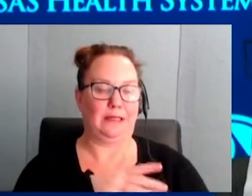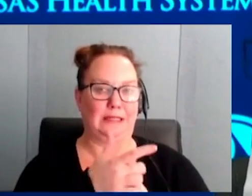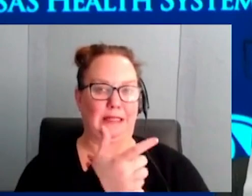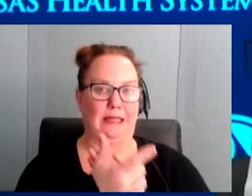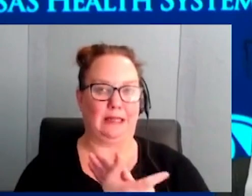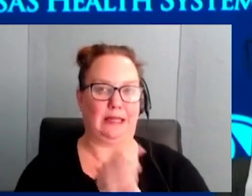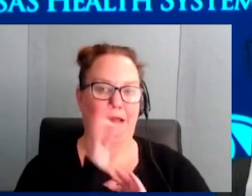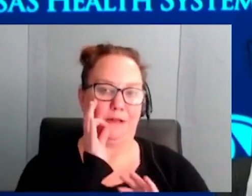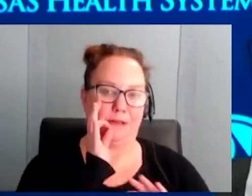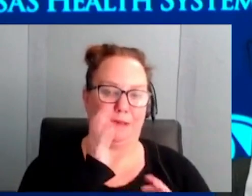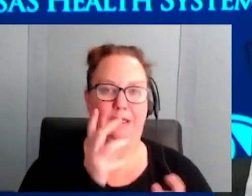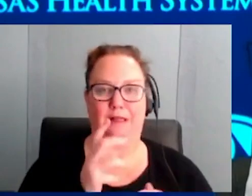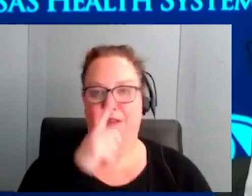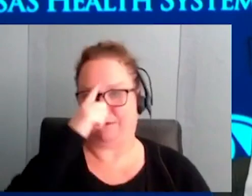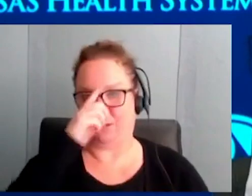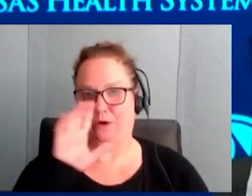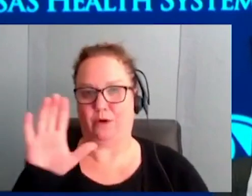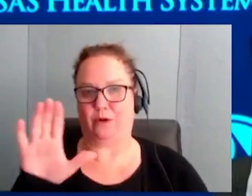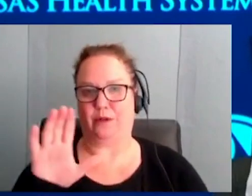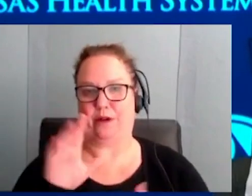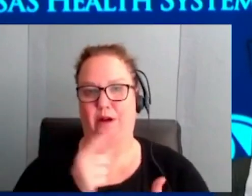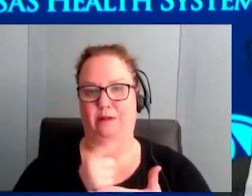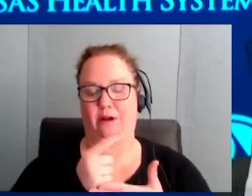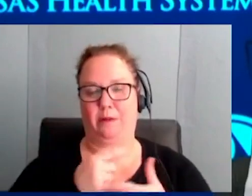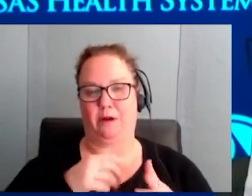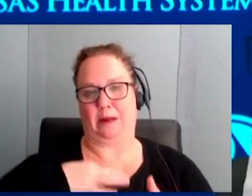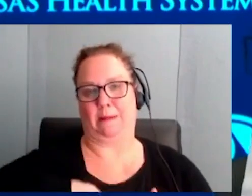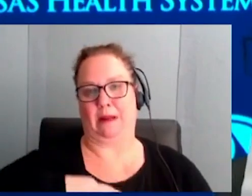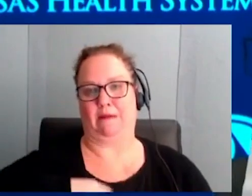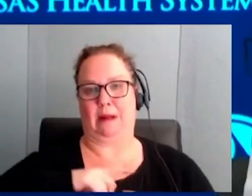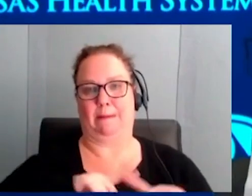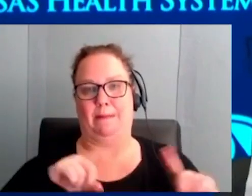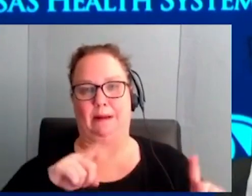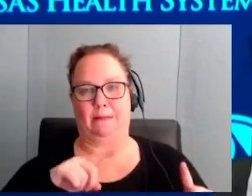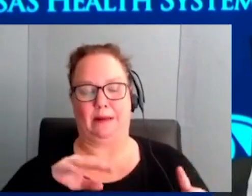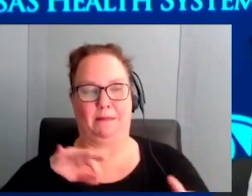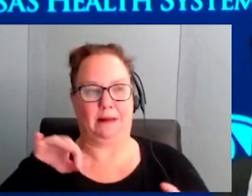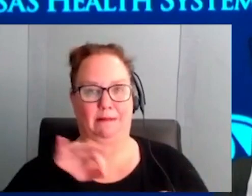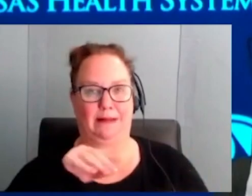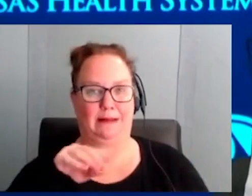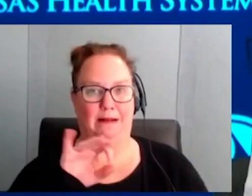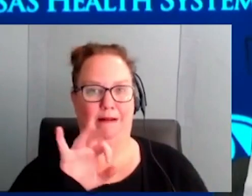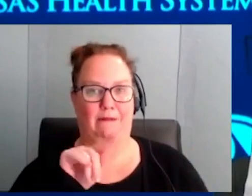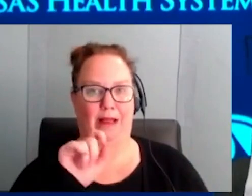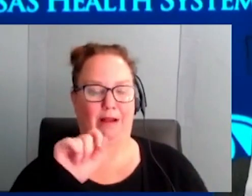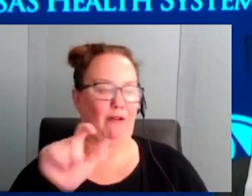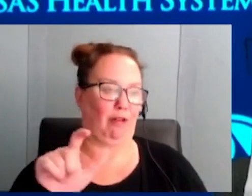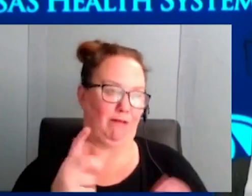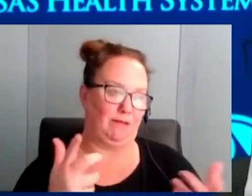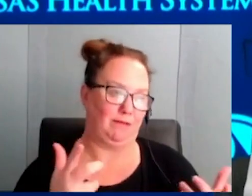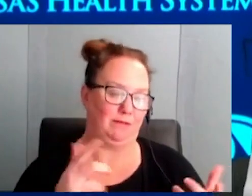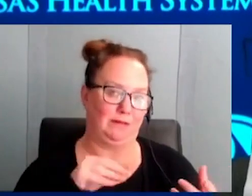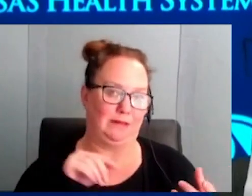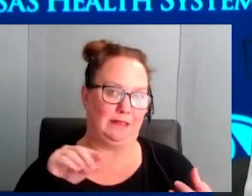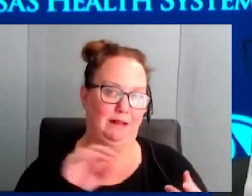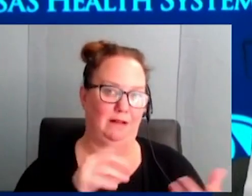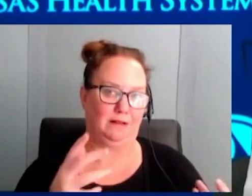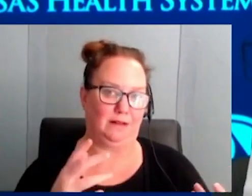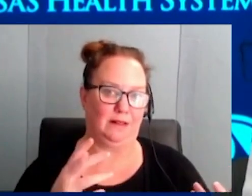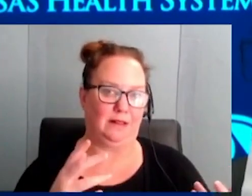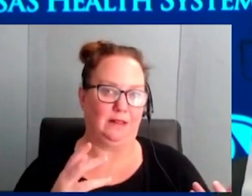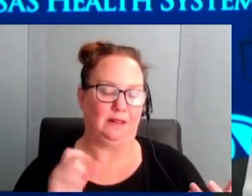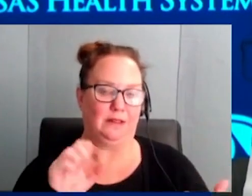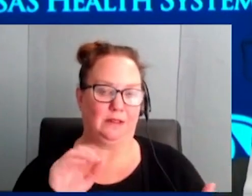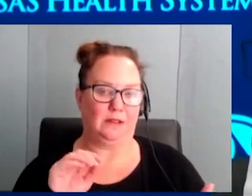thinking that it's for their therapeutic benefit, but it might have been coming from a source that might have laced it with fentanyl. Okay. And